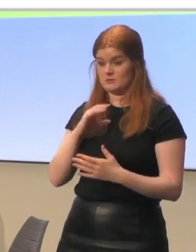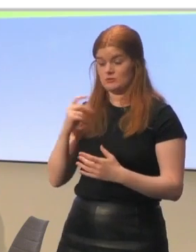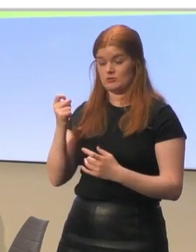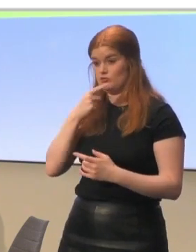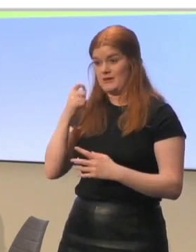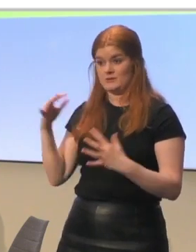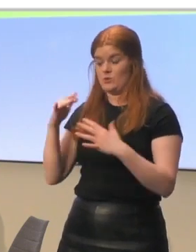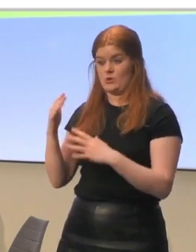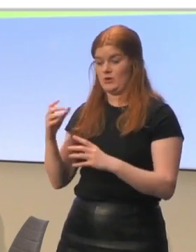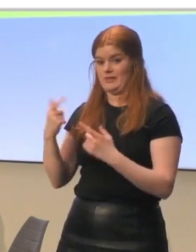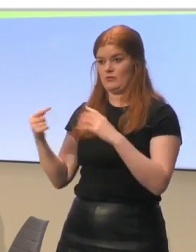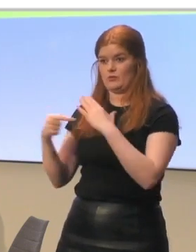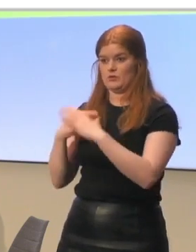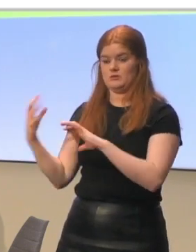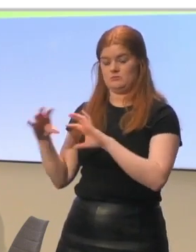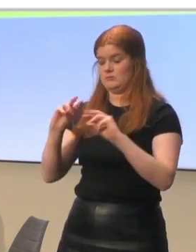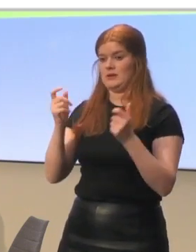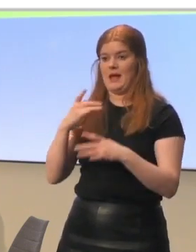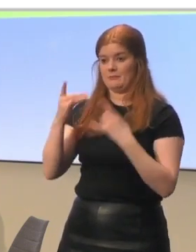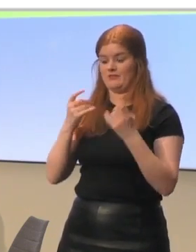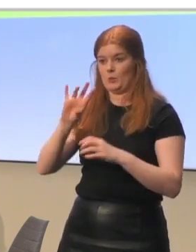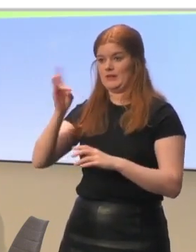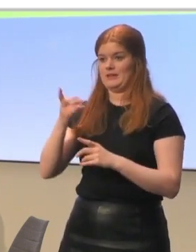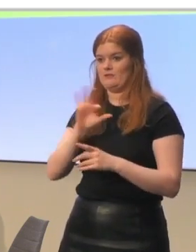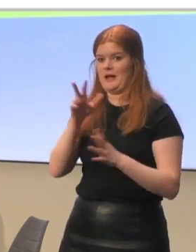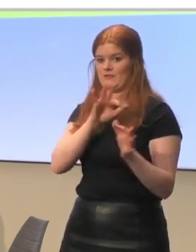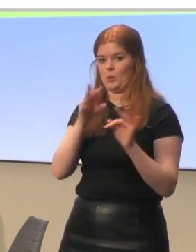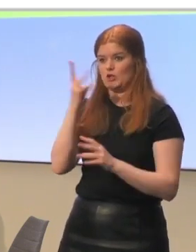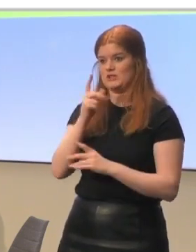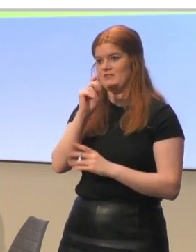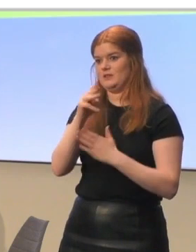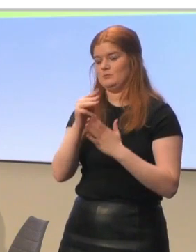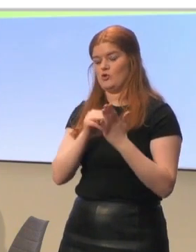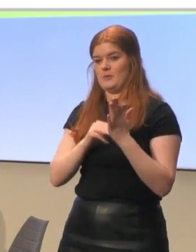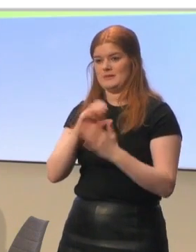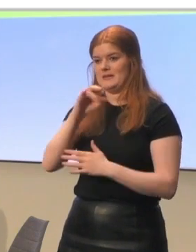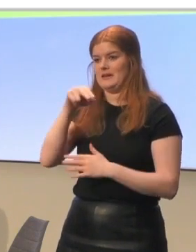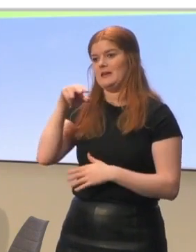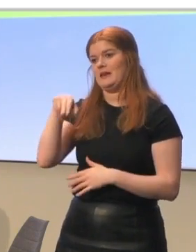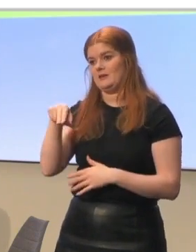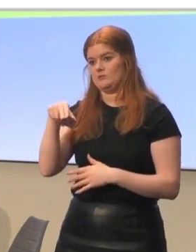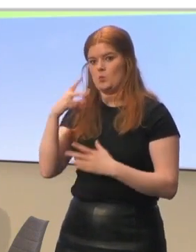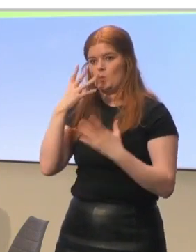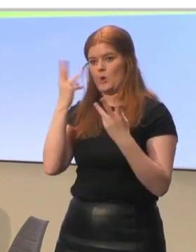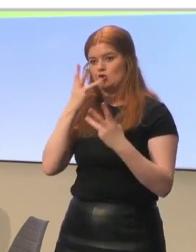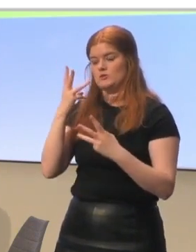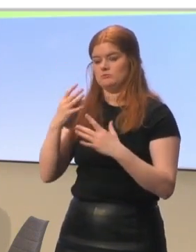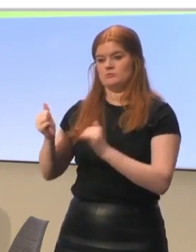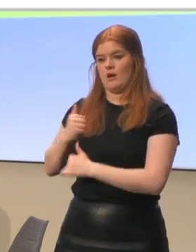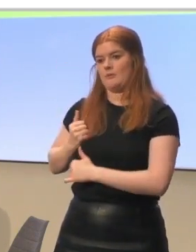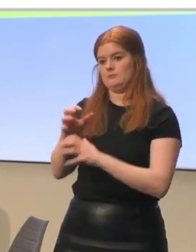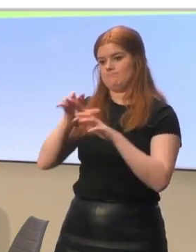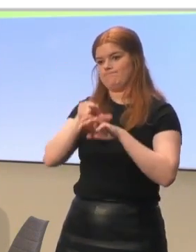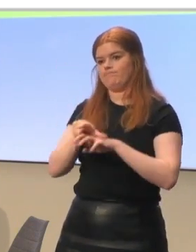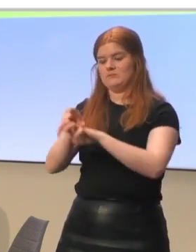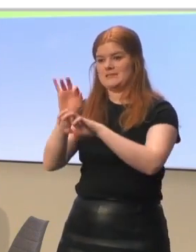thing, from when we saw tanks rolling in CNN on the 24th. There was an all-government